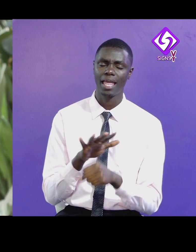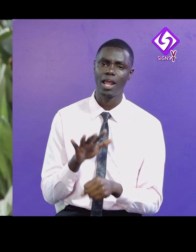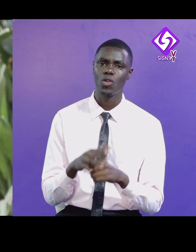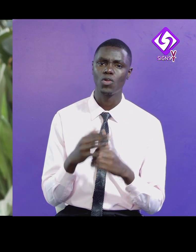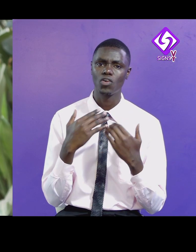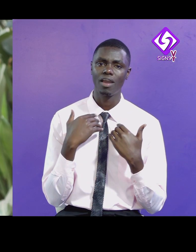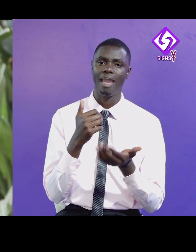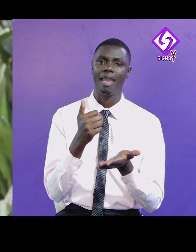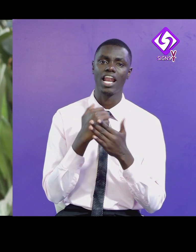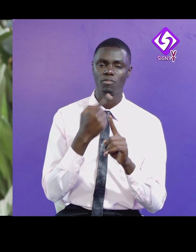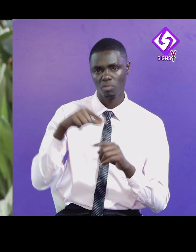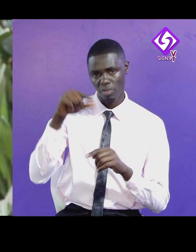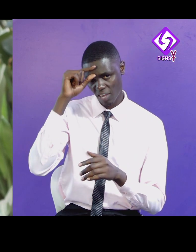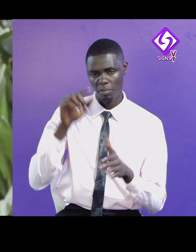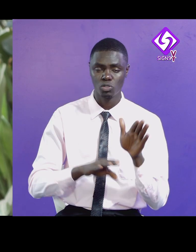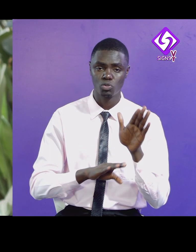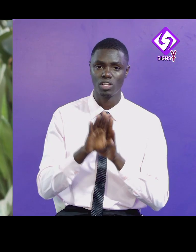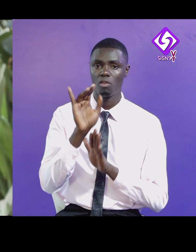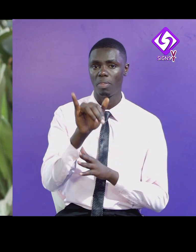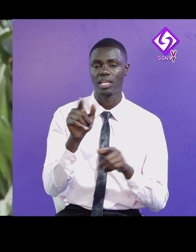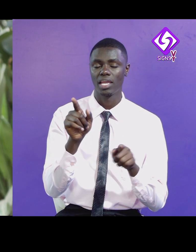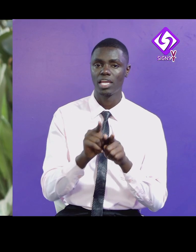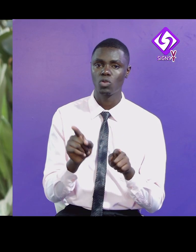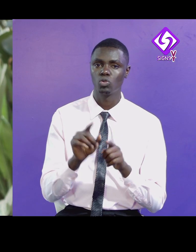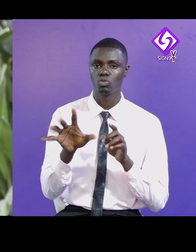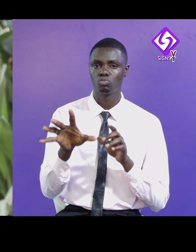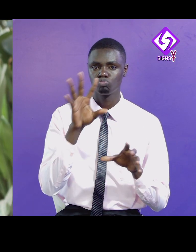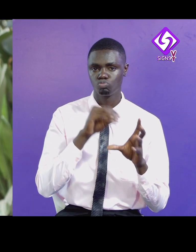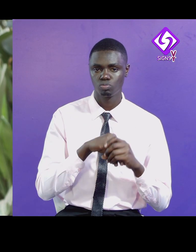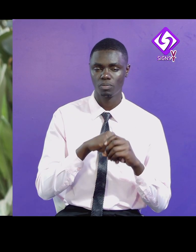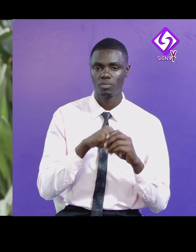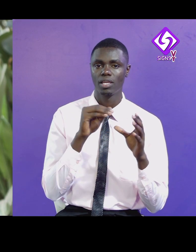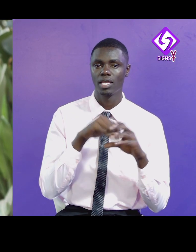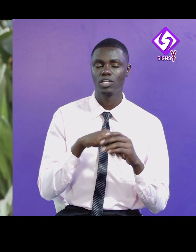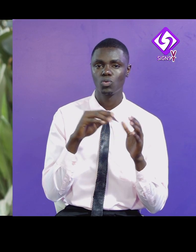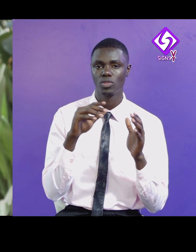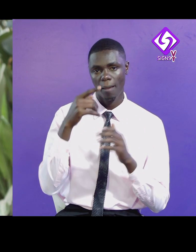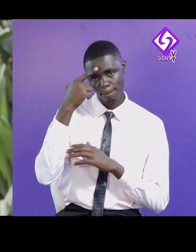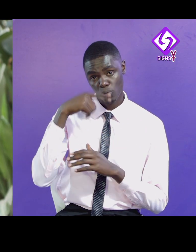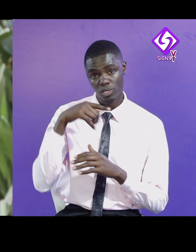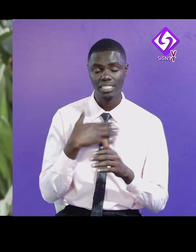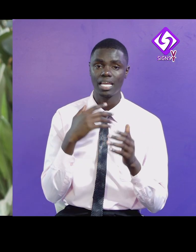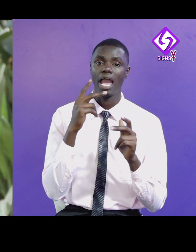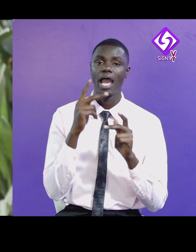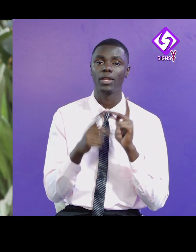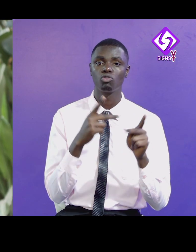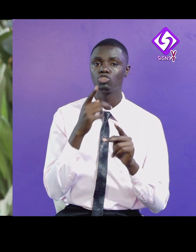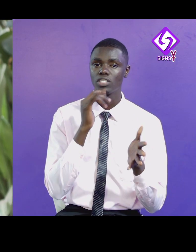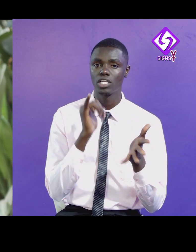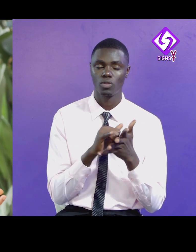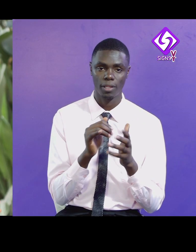of help from the government to be able to develop that and embed that into the policies and procedures so